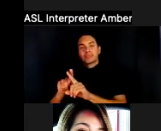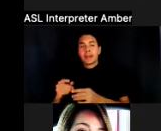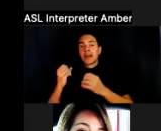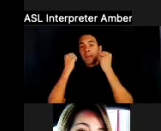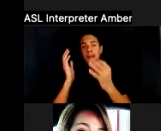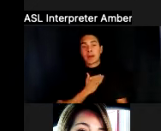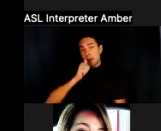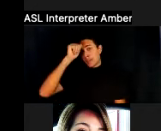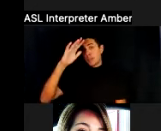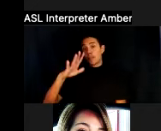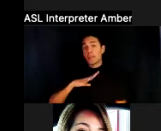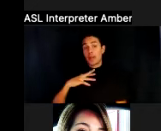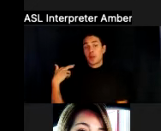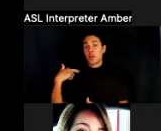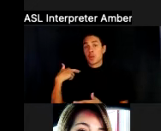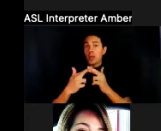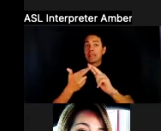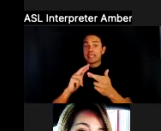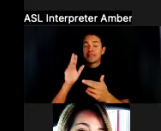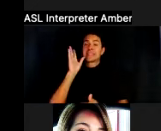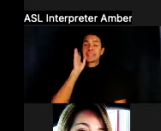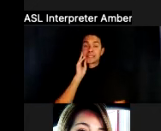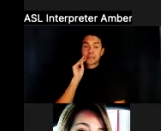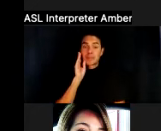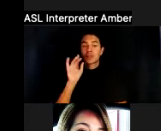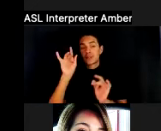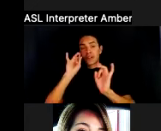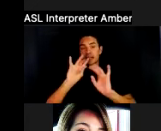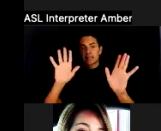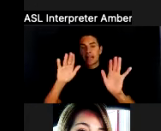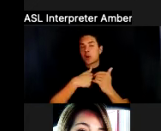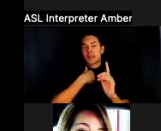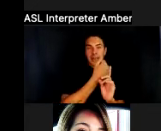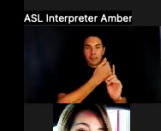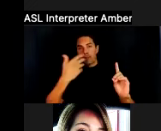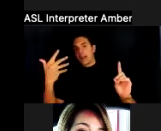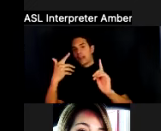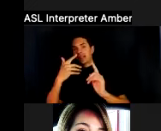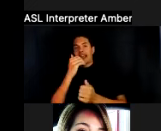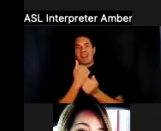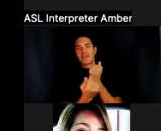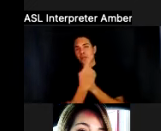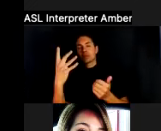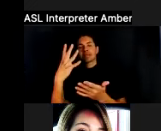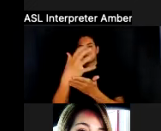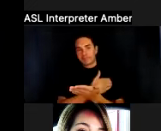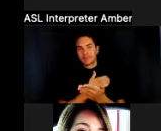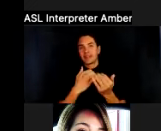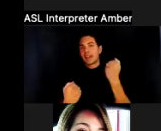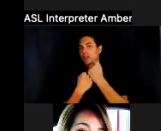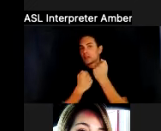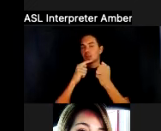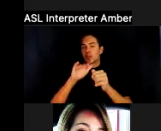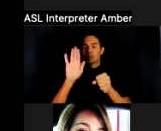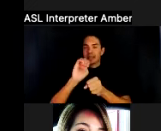male relatives have experienced violence. How do we expand to make sure that everybody gets the advocacy that they need to be their whole selves? That's